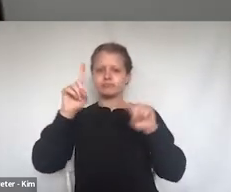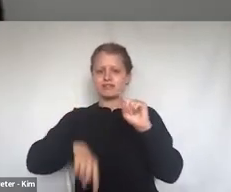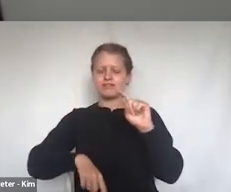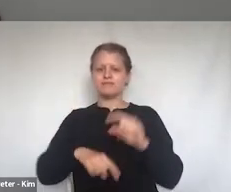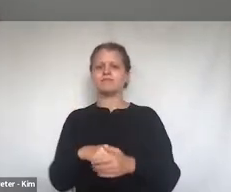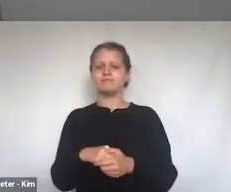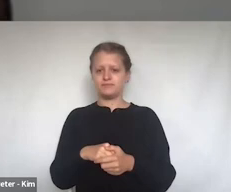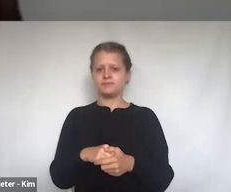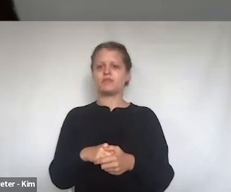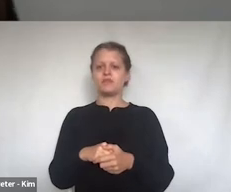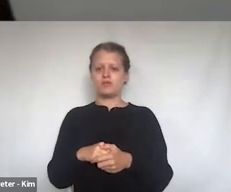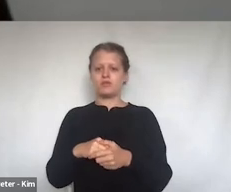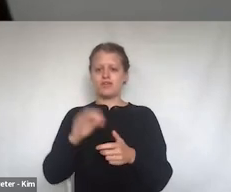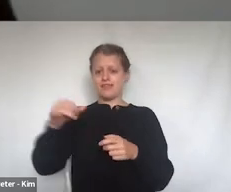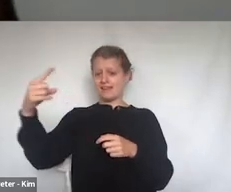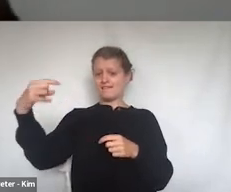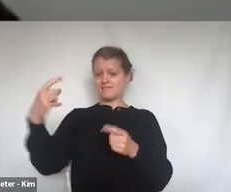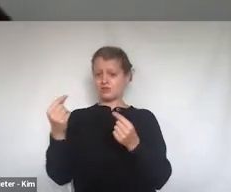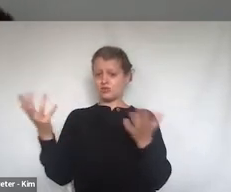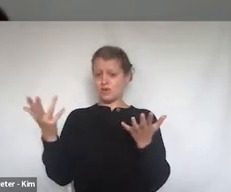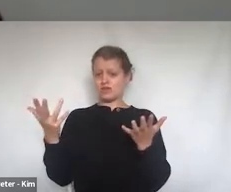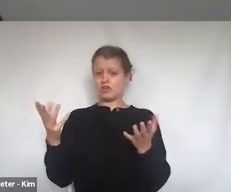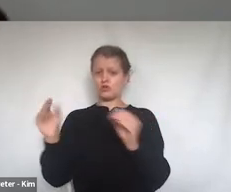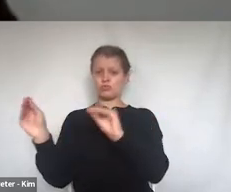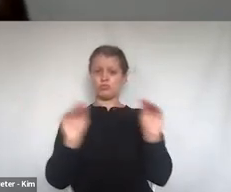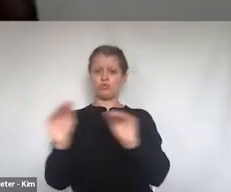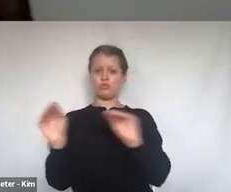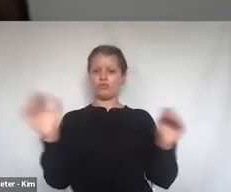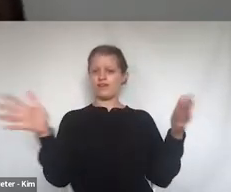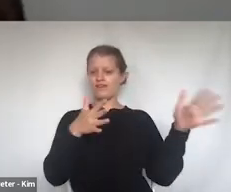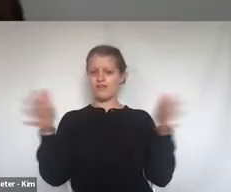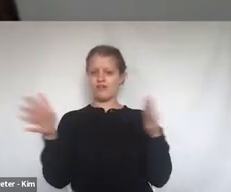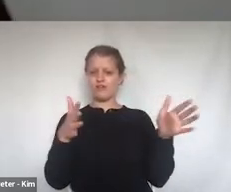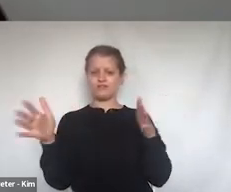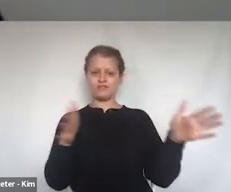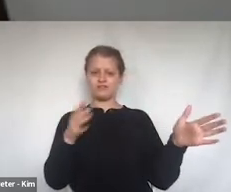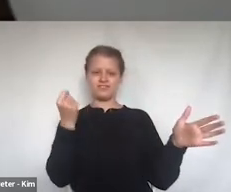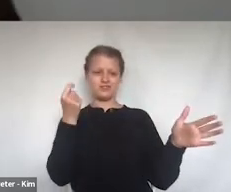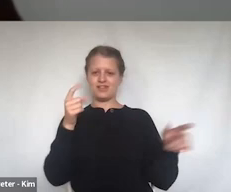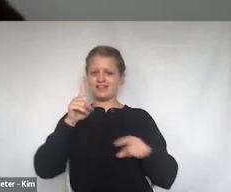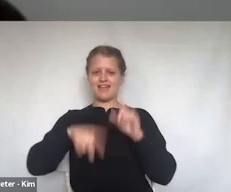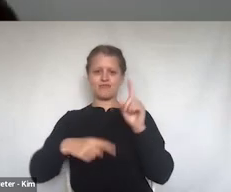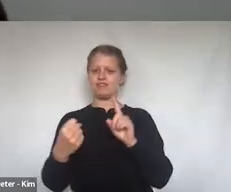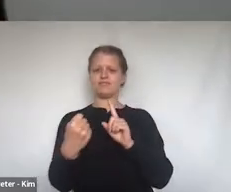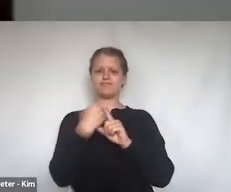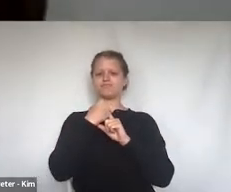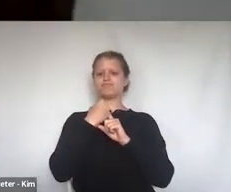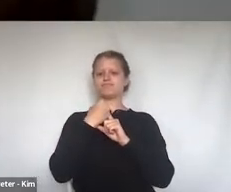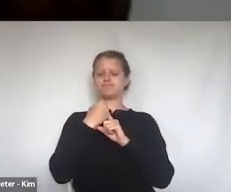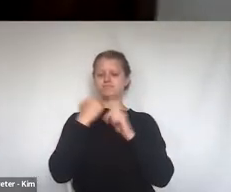air out. But again, yeah, shouldn't be your primary cooling method. You should use some other ones that we'll talk about